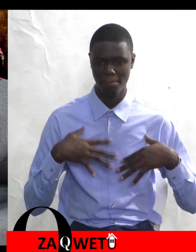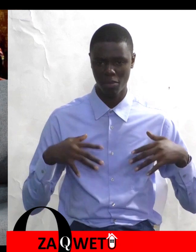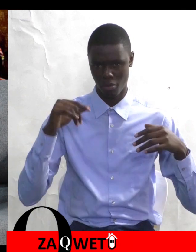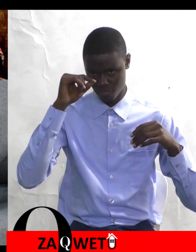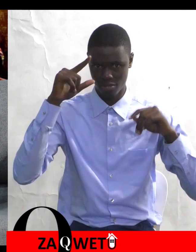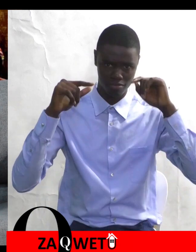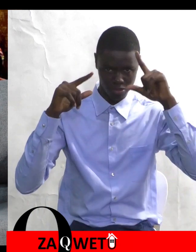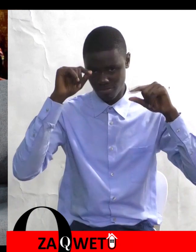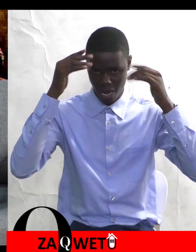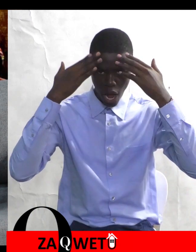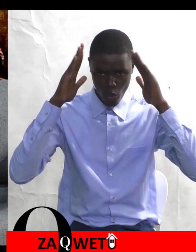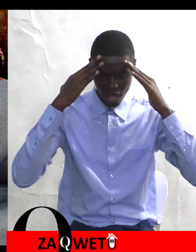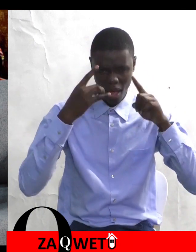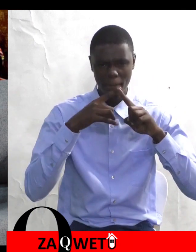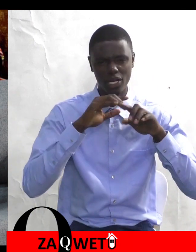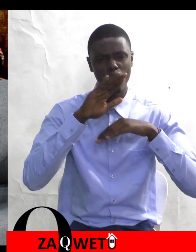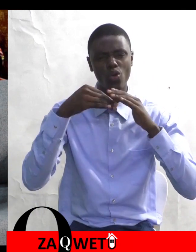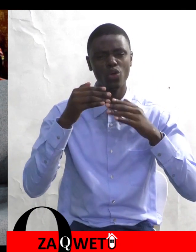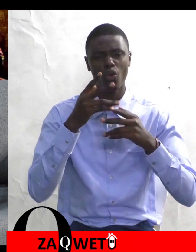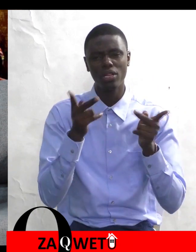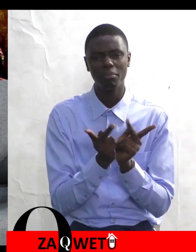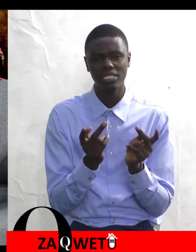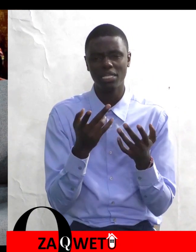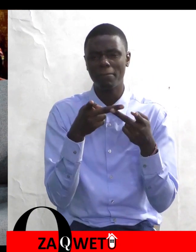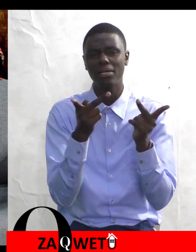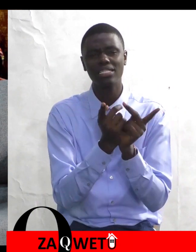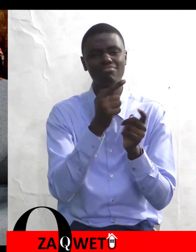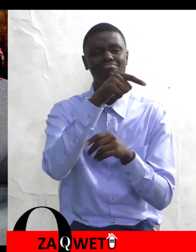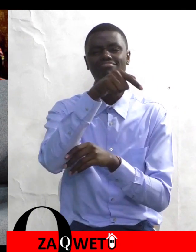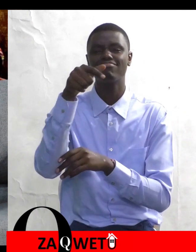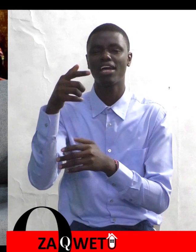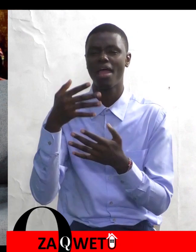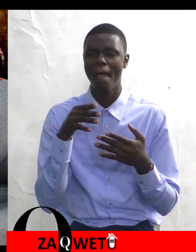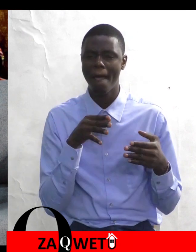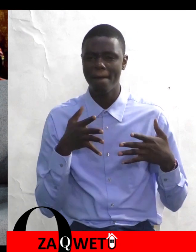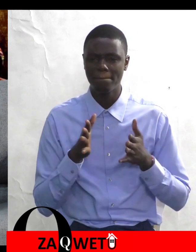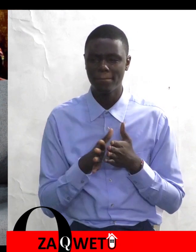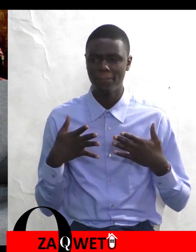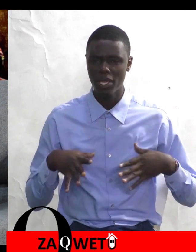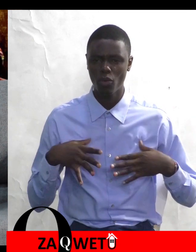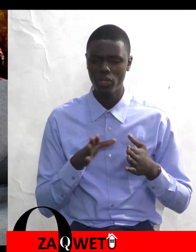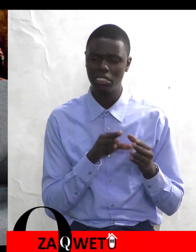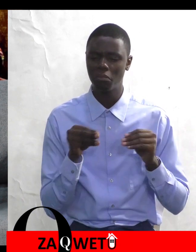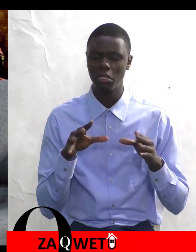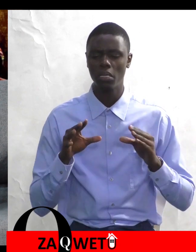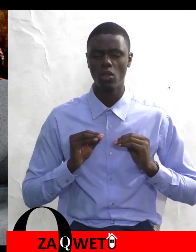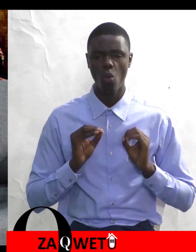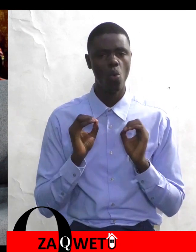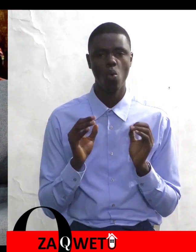at least sahi kumaanza kufunguka, but still si kila mahali. Kuna places zingine bado PWDs.